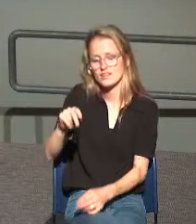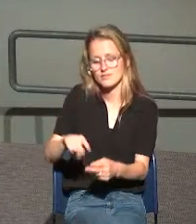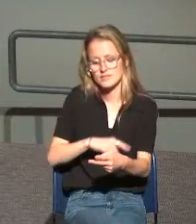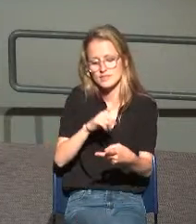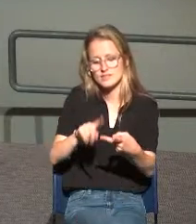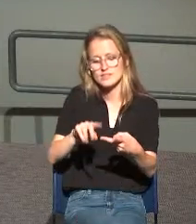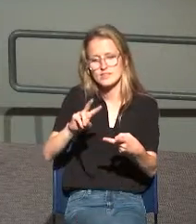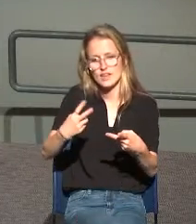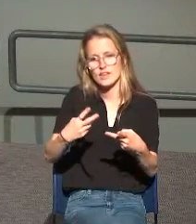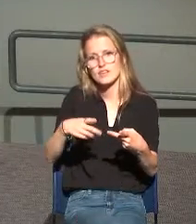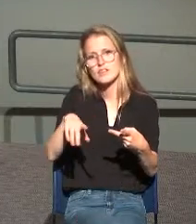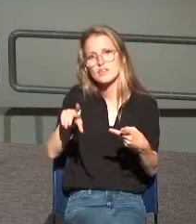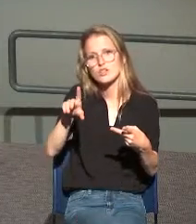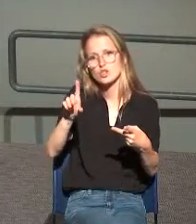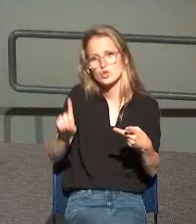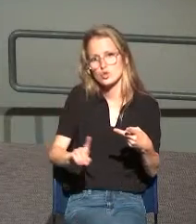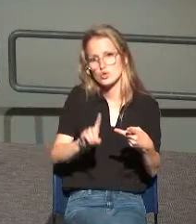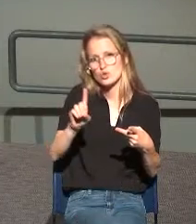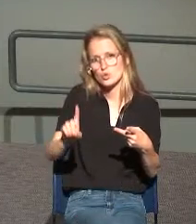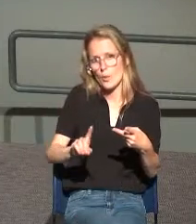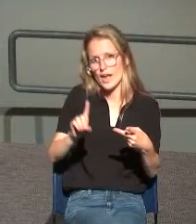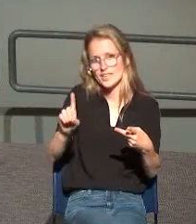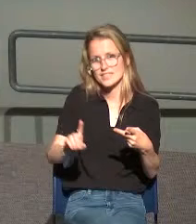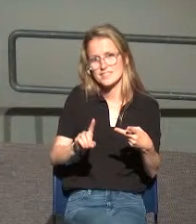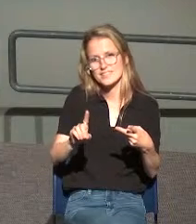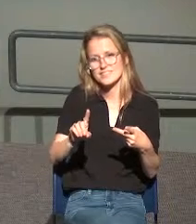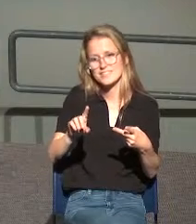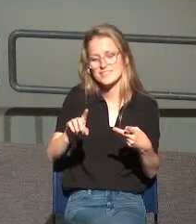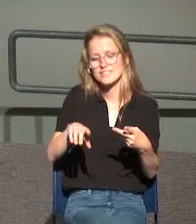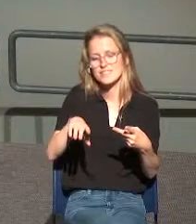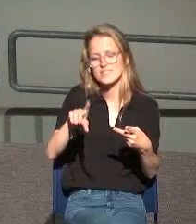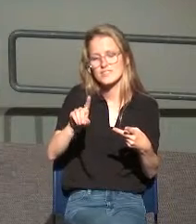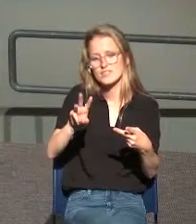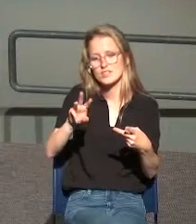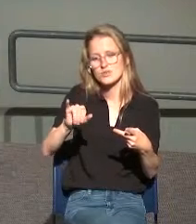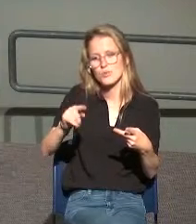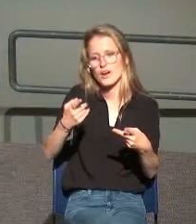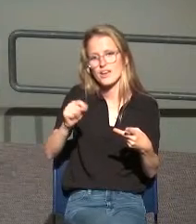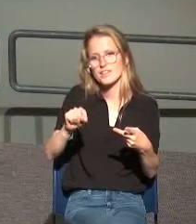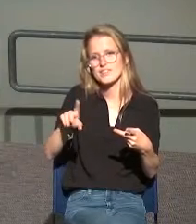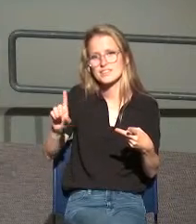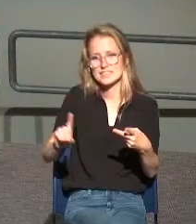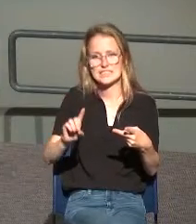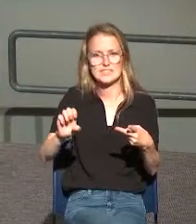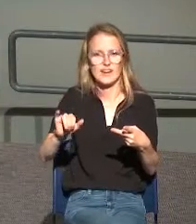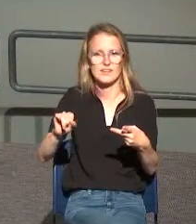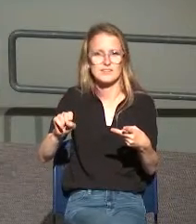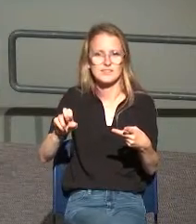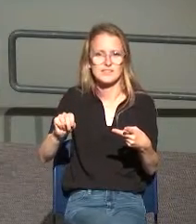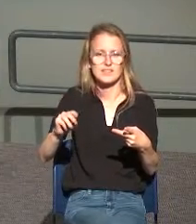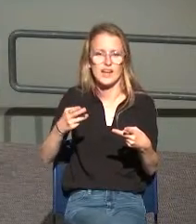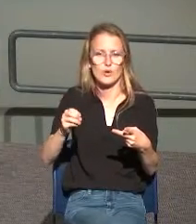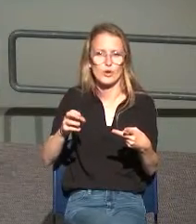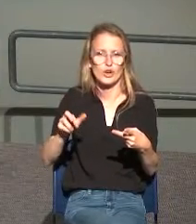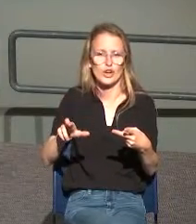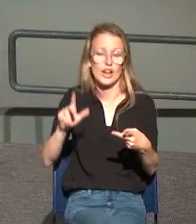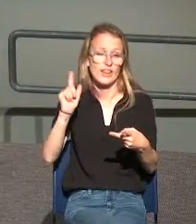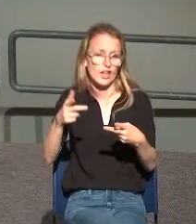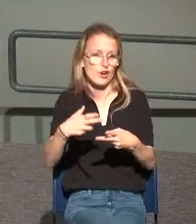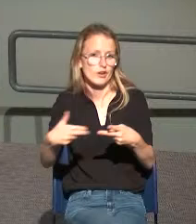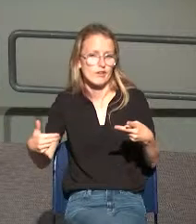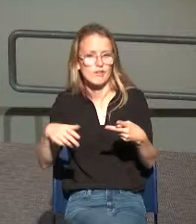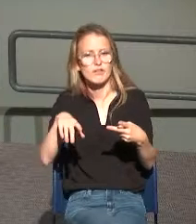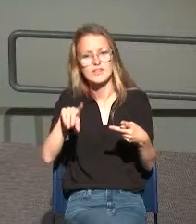Eisenhower, otherwise known as the Ike, and you can kind of guess what that was nicknamed. So this was kind of the